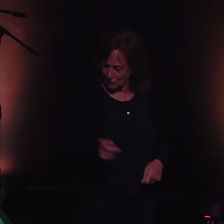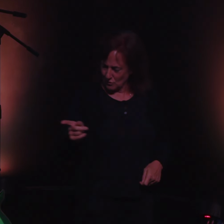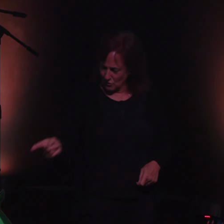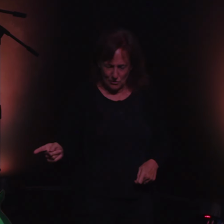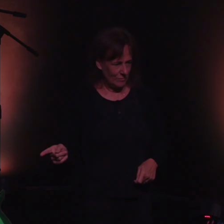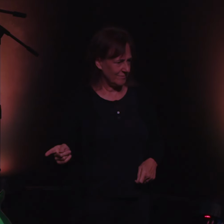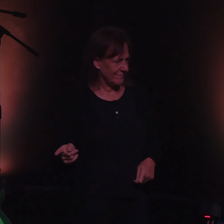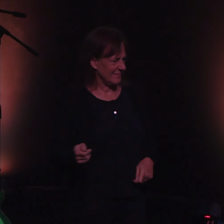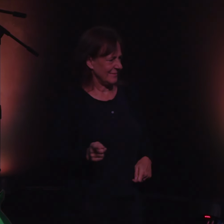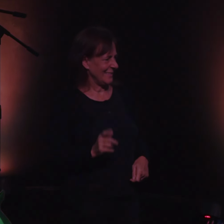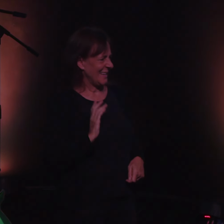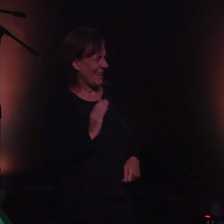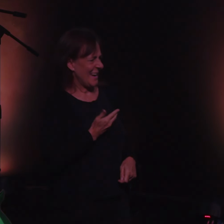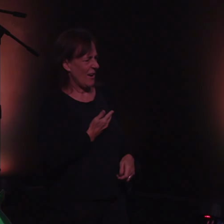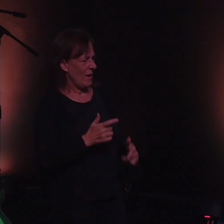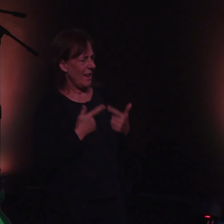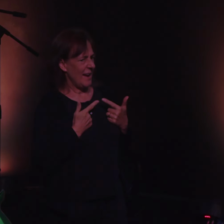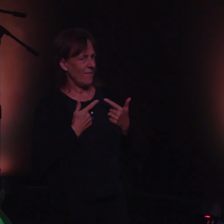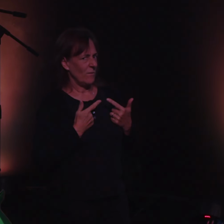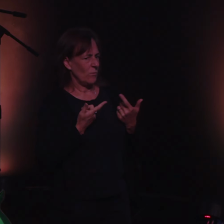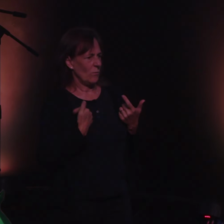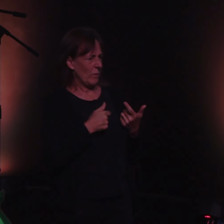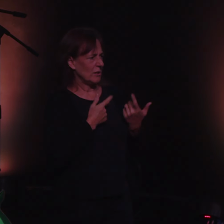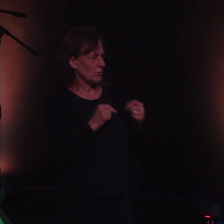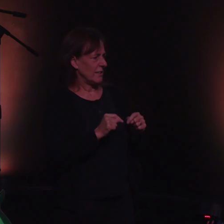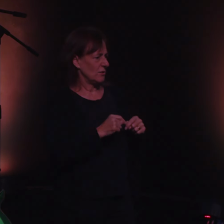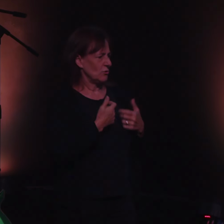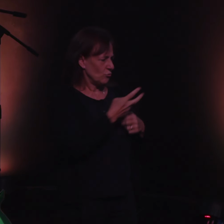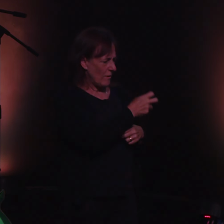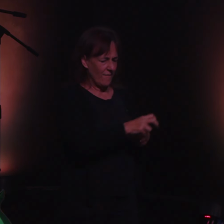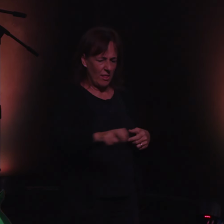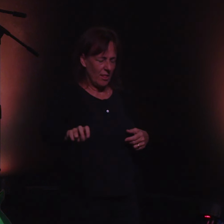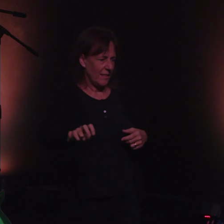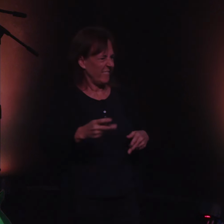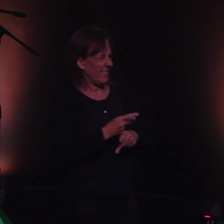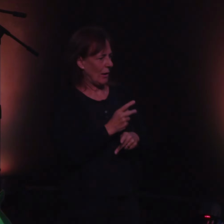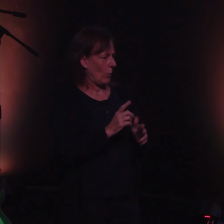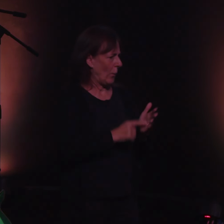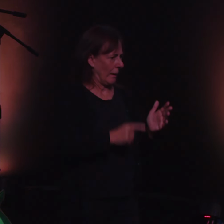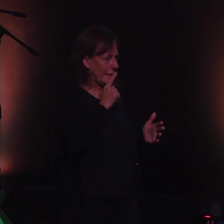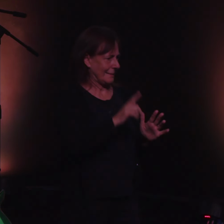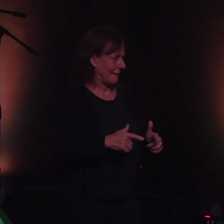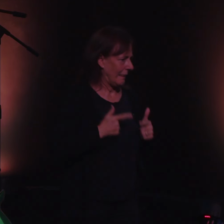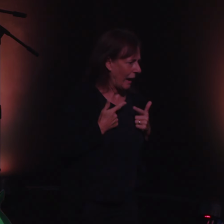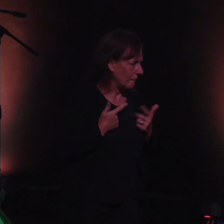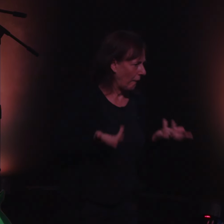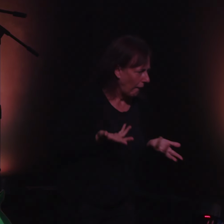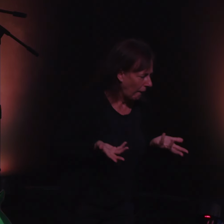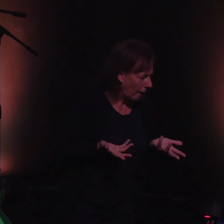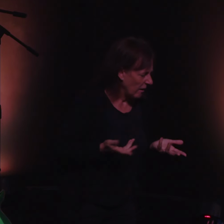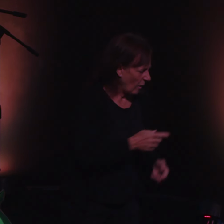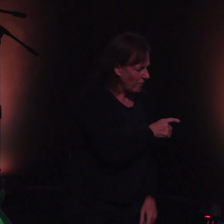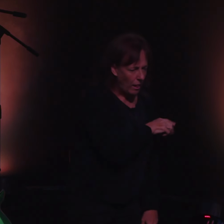So much of our life feels like we're trying to travel from here to there, trying to figure this thing out, trying to figure life out. How many of you have gotten to there only